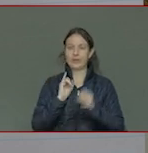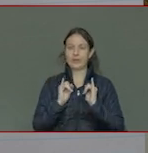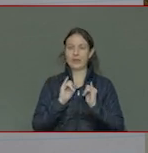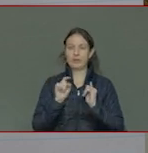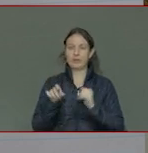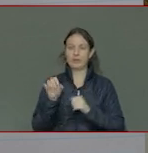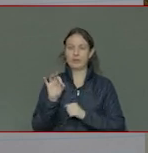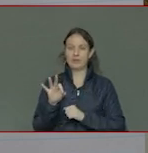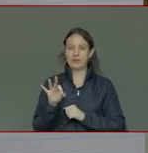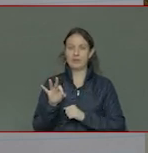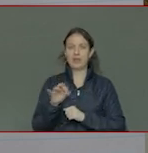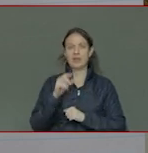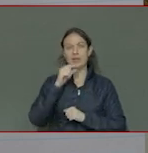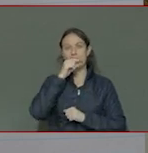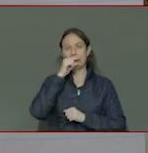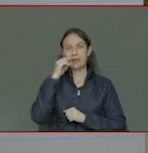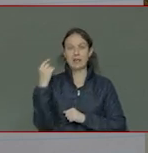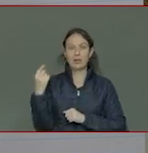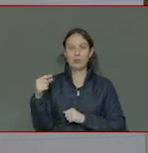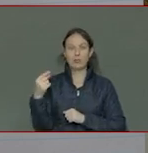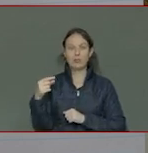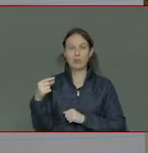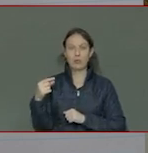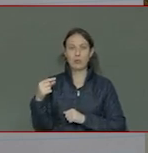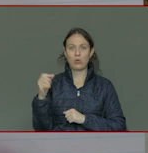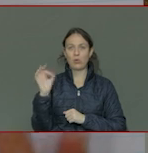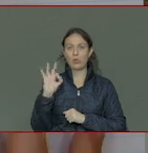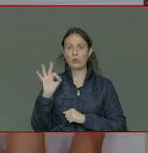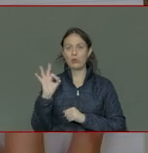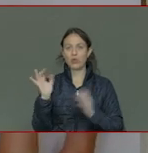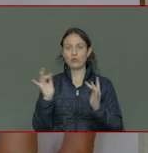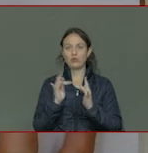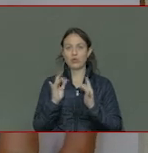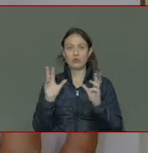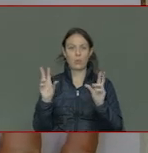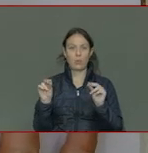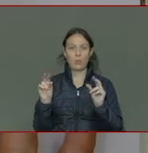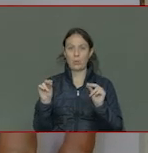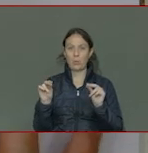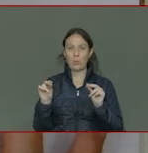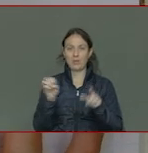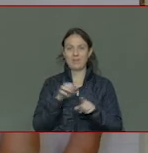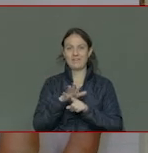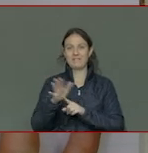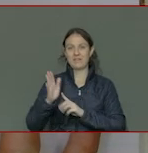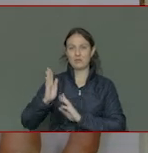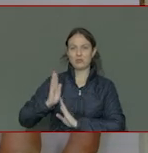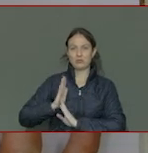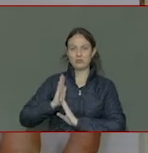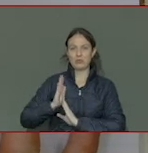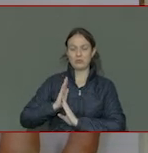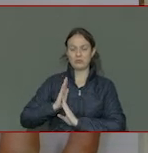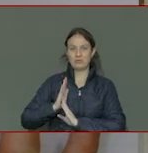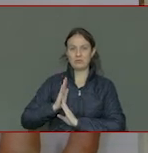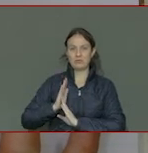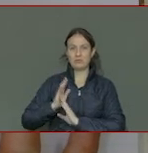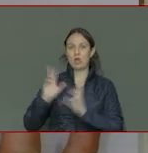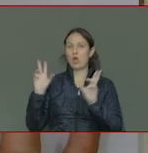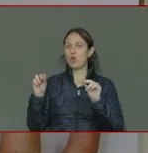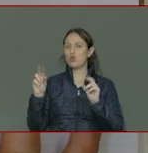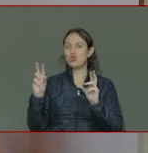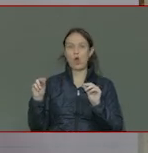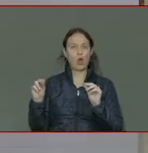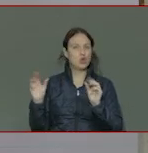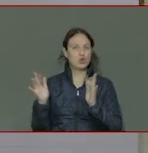Write down the name of a non-contact force that acts on the soldier during the upward lift.